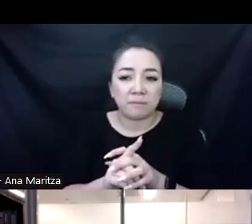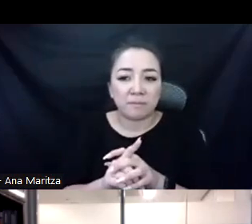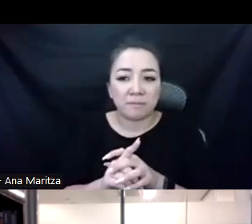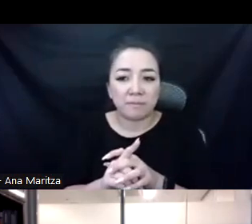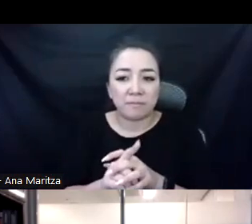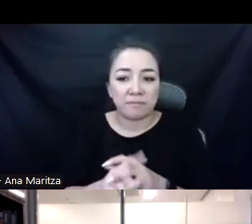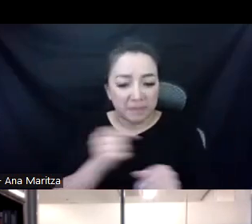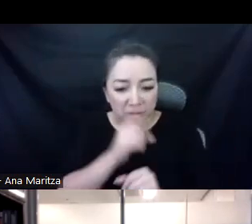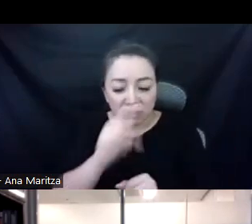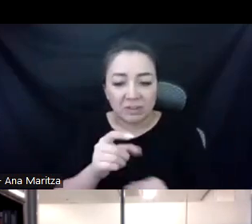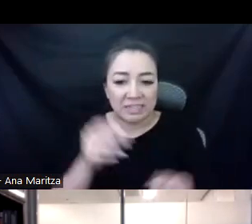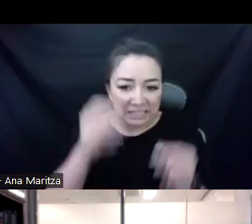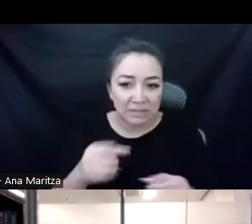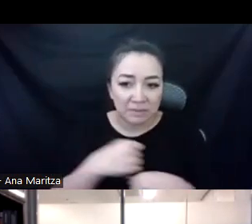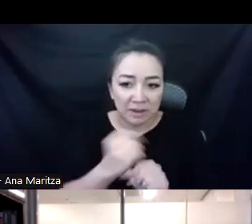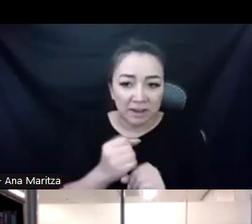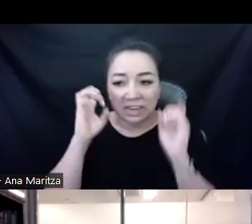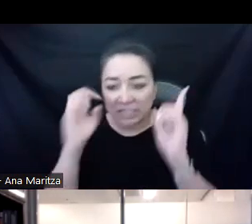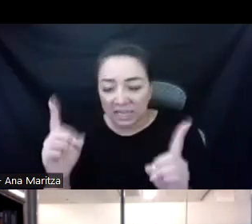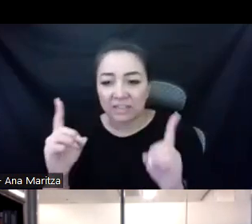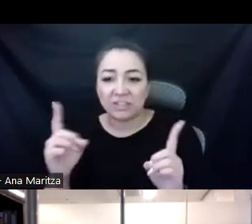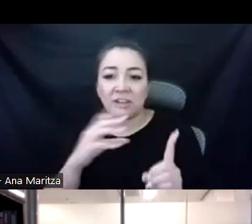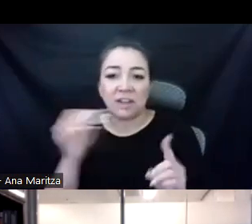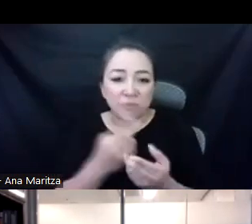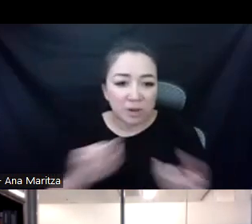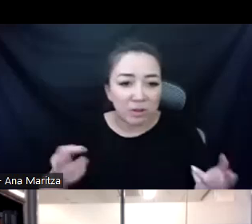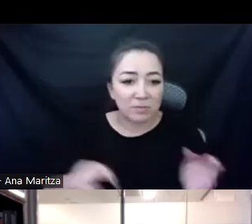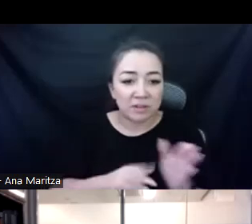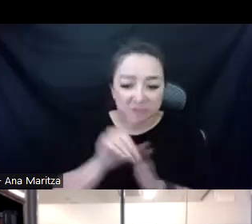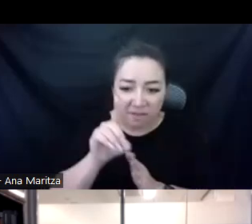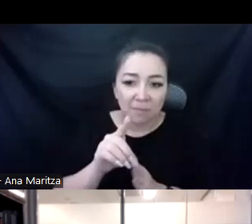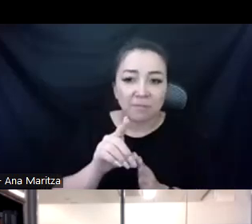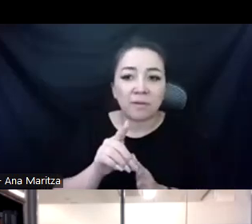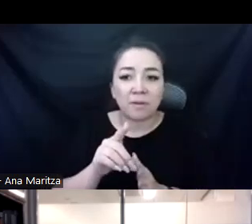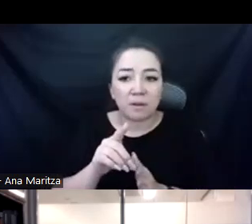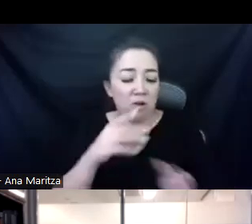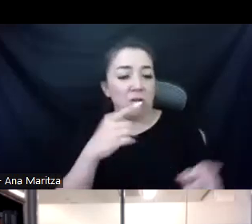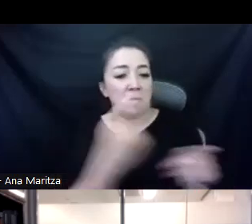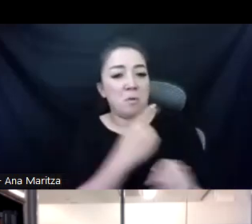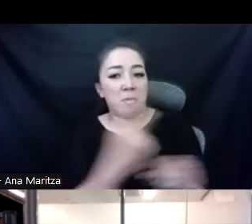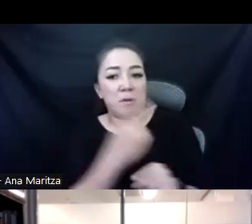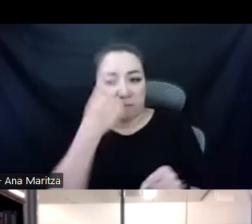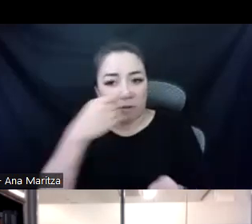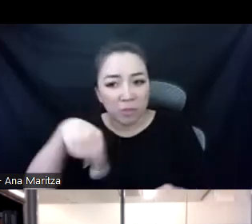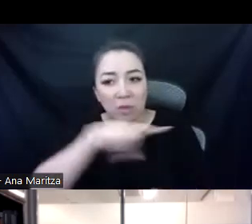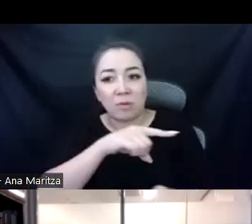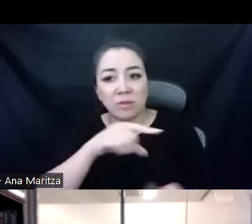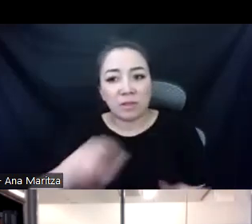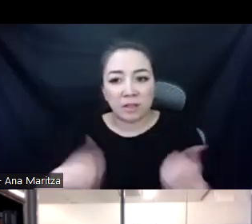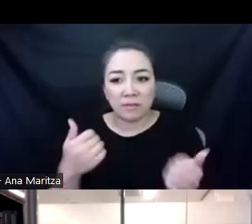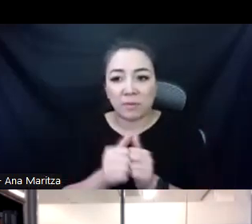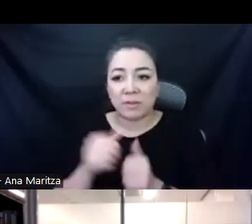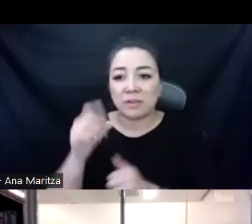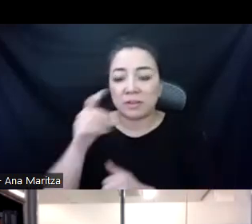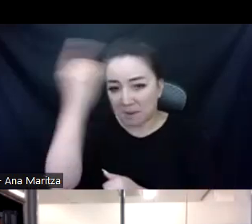ensuring that decision-making, education, and resources being developed are appropriate for those living with dementia, that